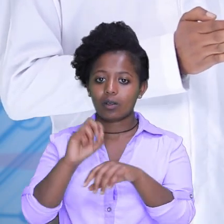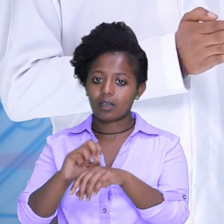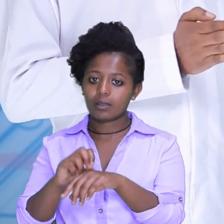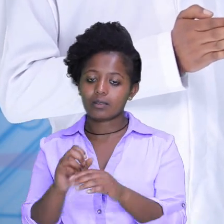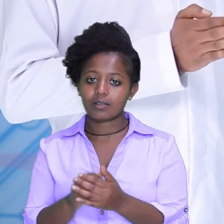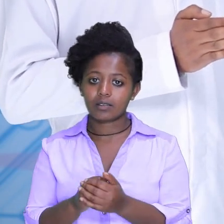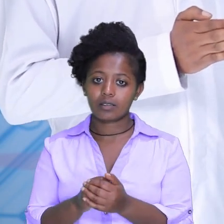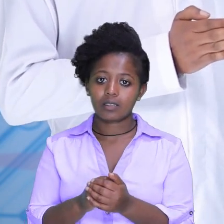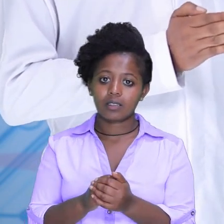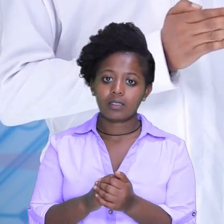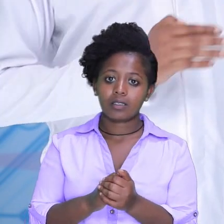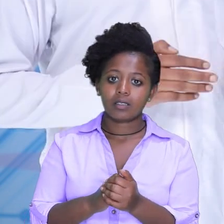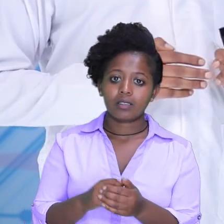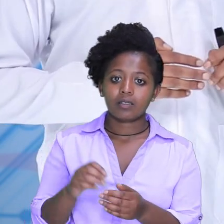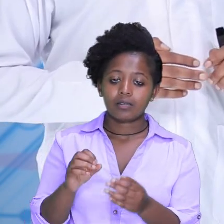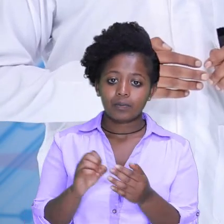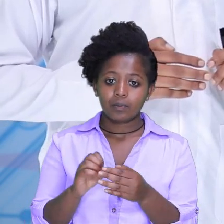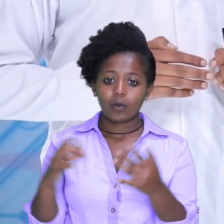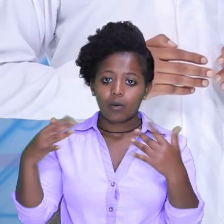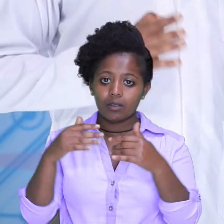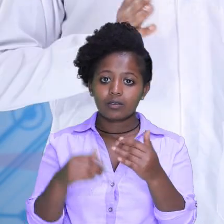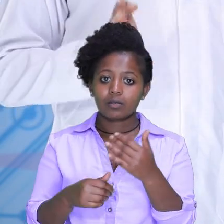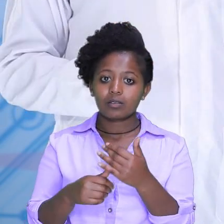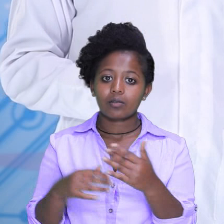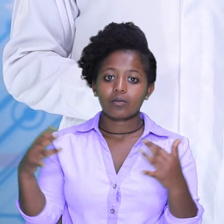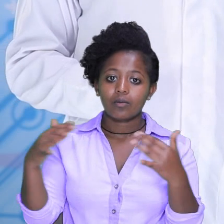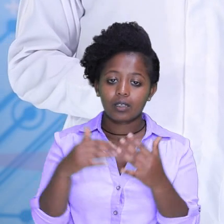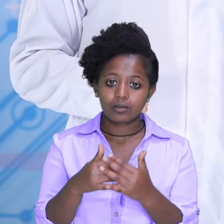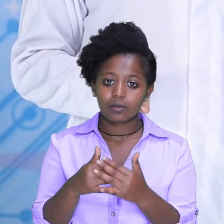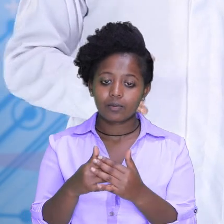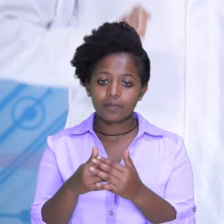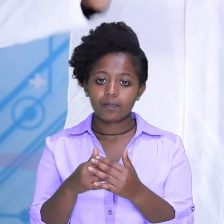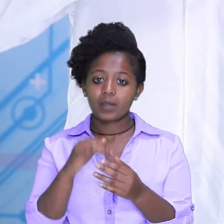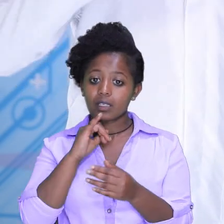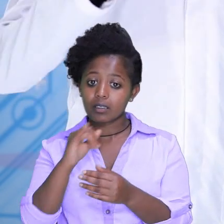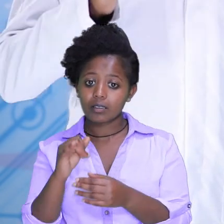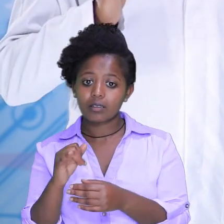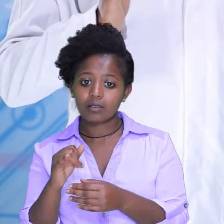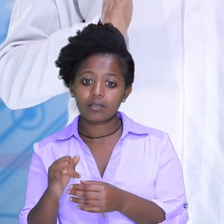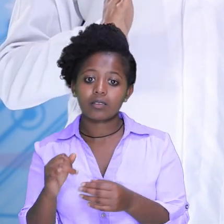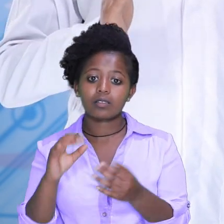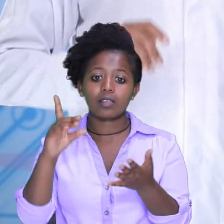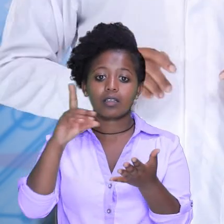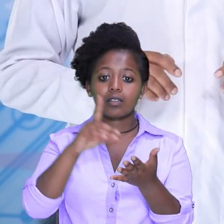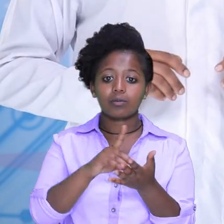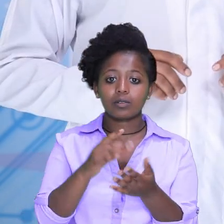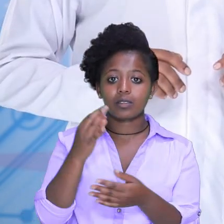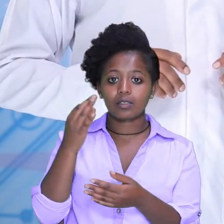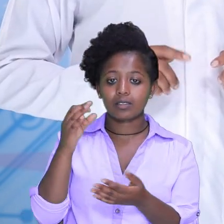as Warsaw Pact. Warsaw is the capital city of